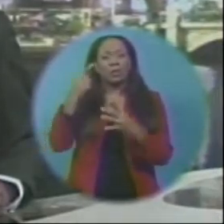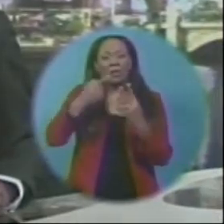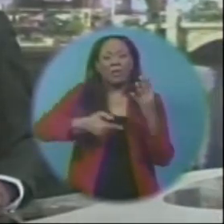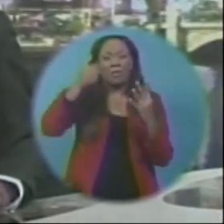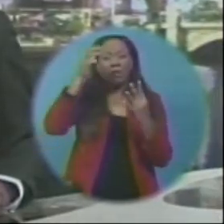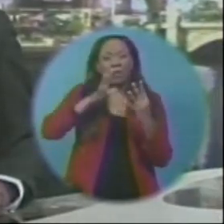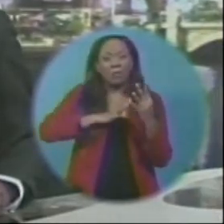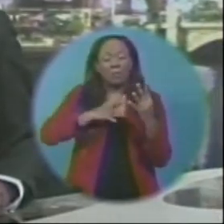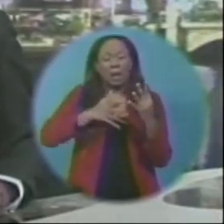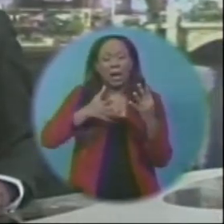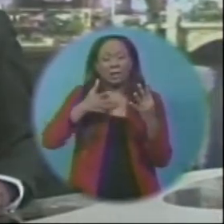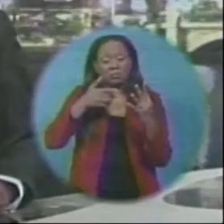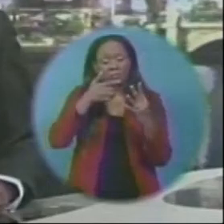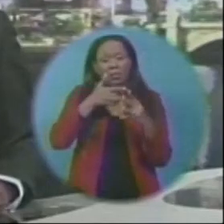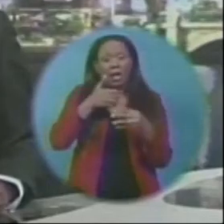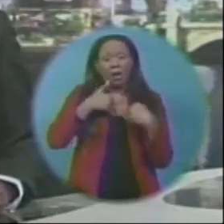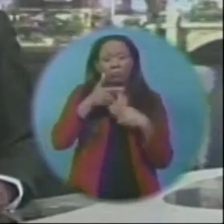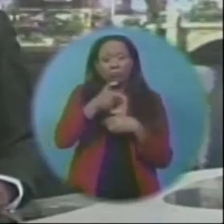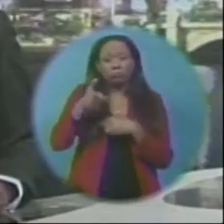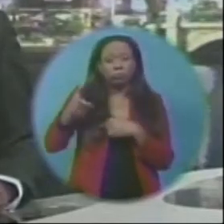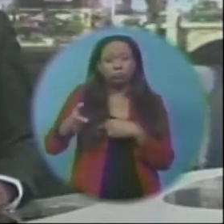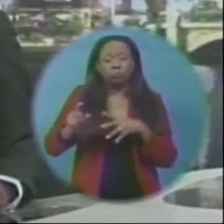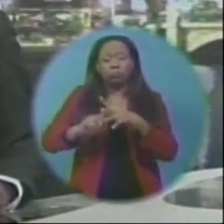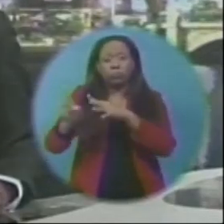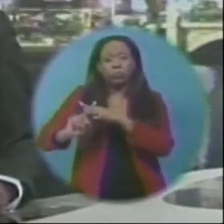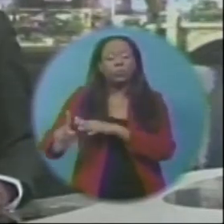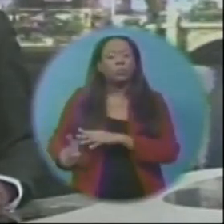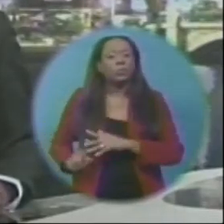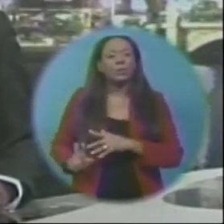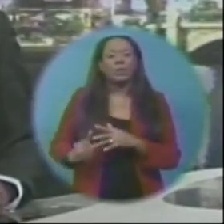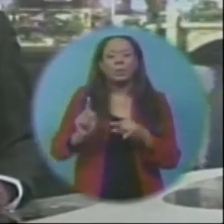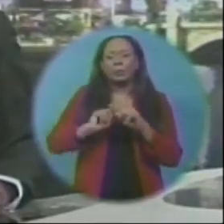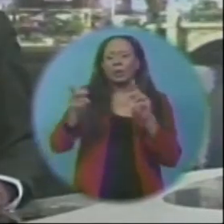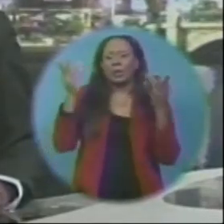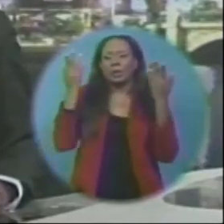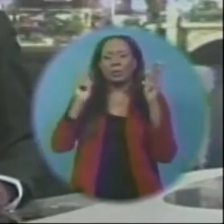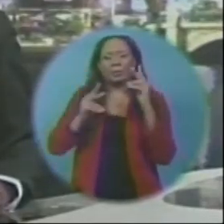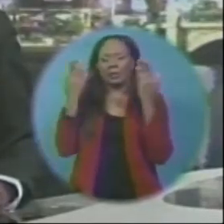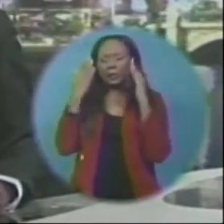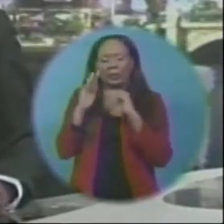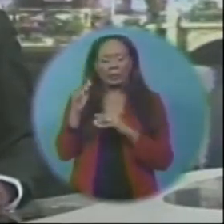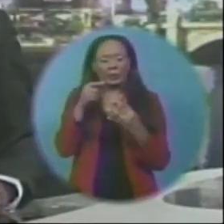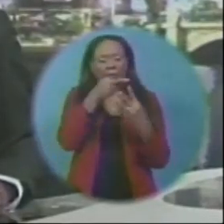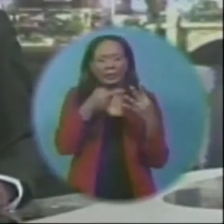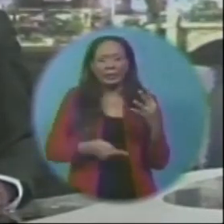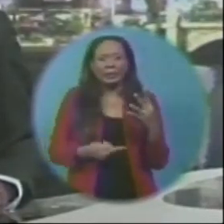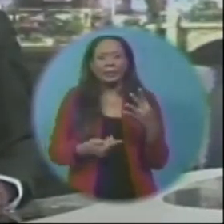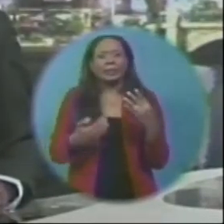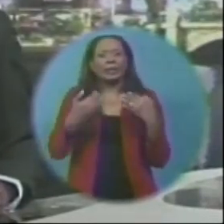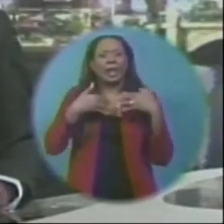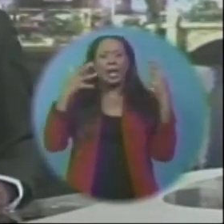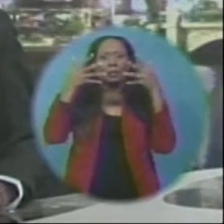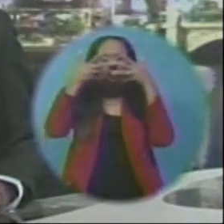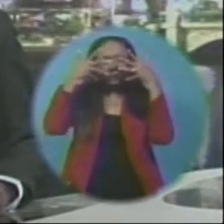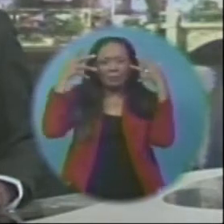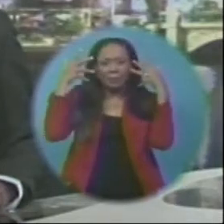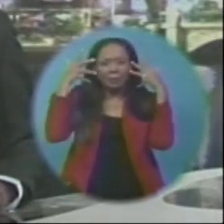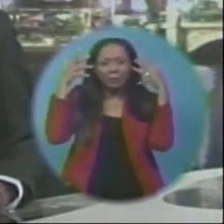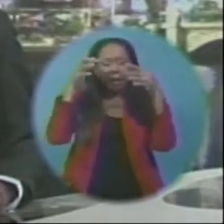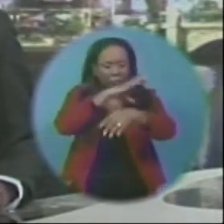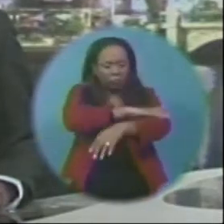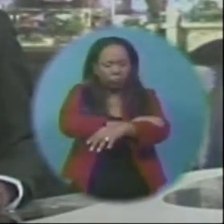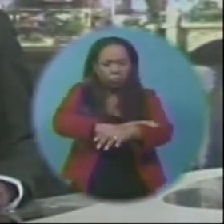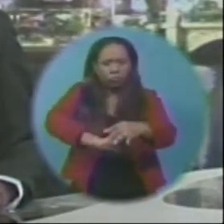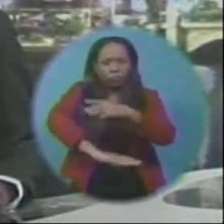late last night. The identities of the assailants were not known to their victims, who said the men wore masks, dark long-sleeve shirts, and long